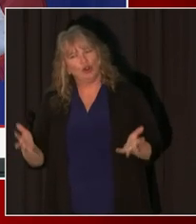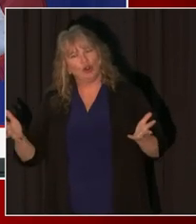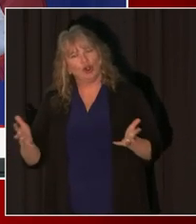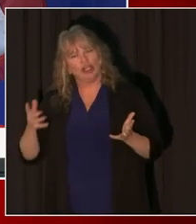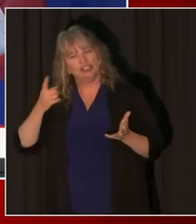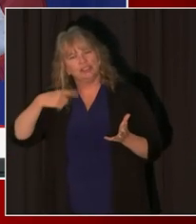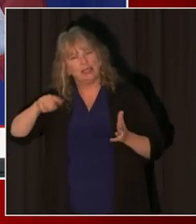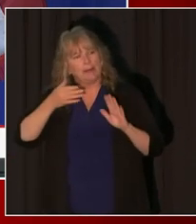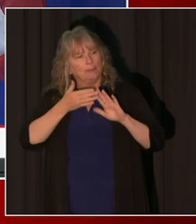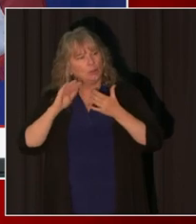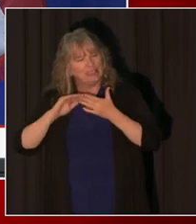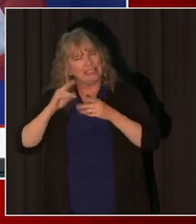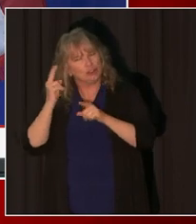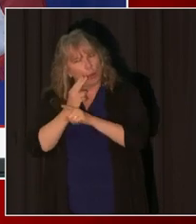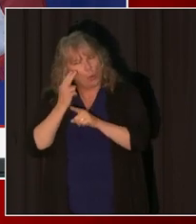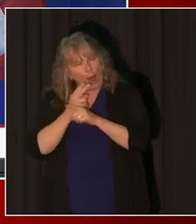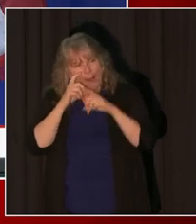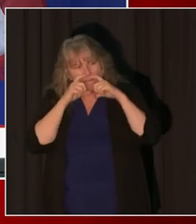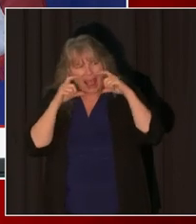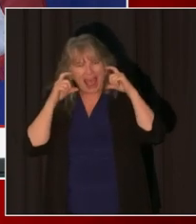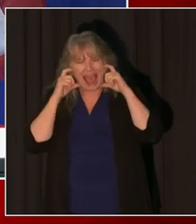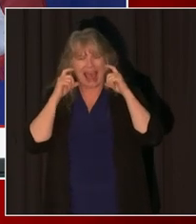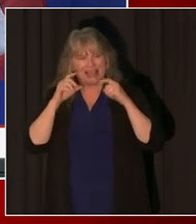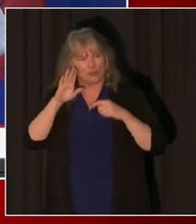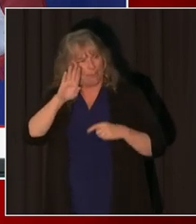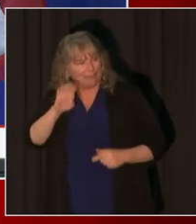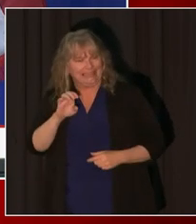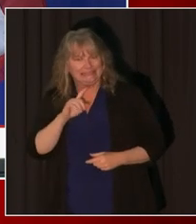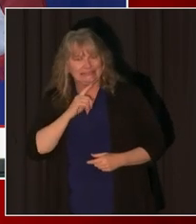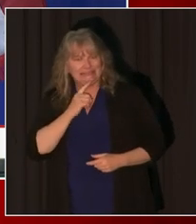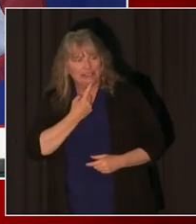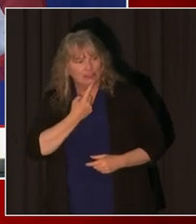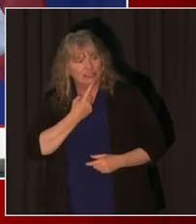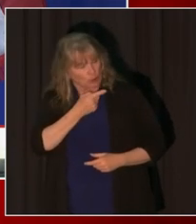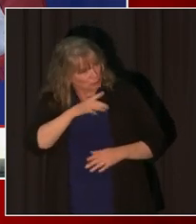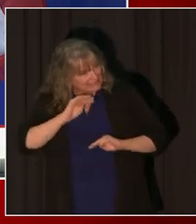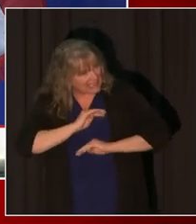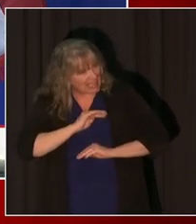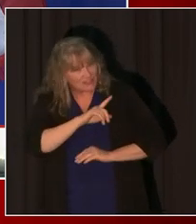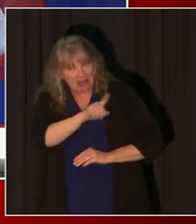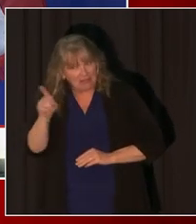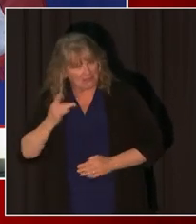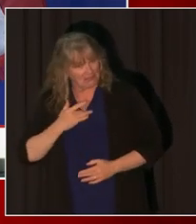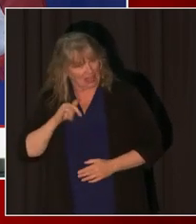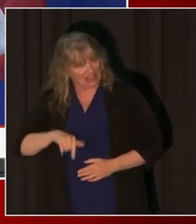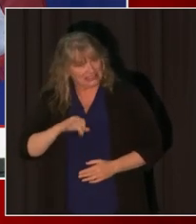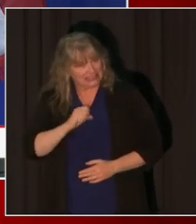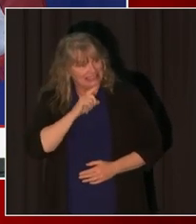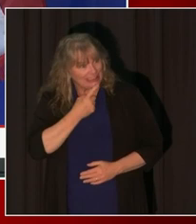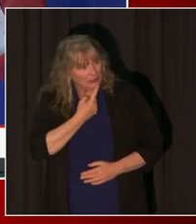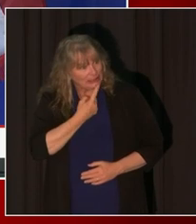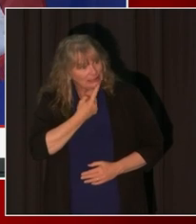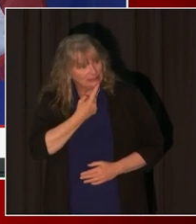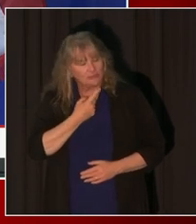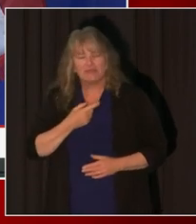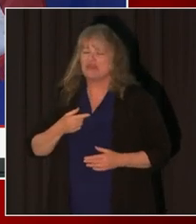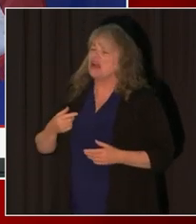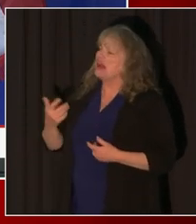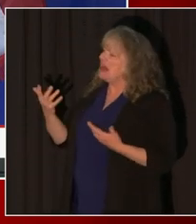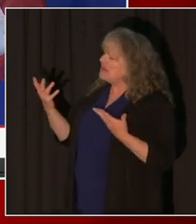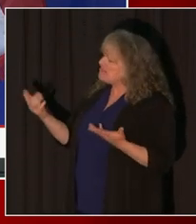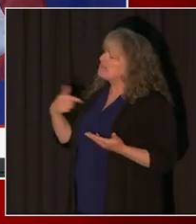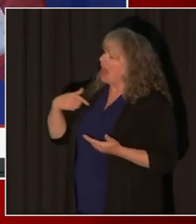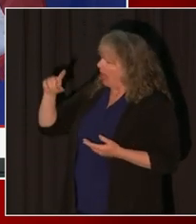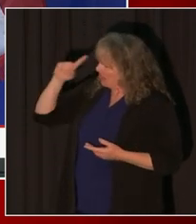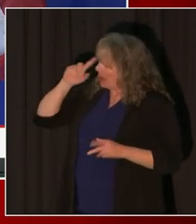wear masks, to take this seriously? Are you satisfied that it's being taken seriously enough? I think people are taking it seriously,